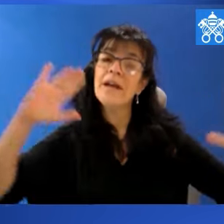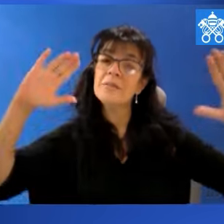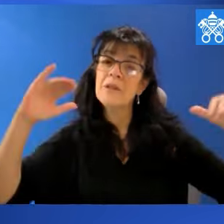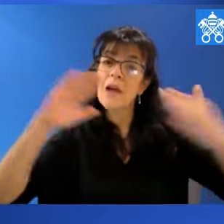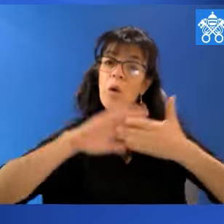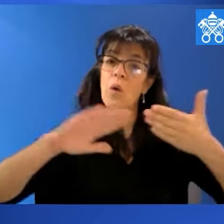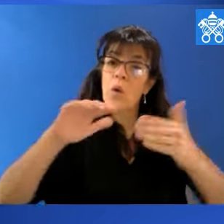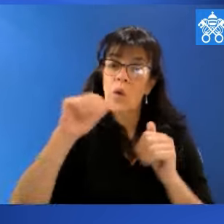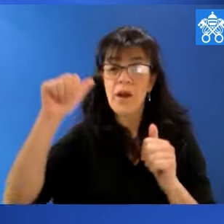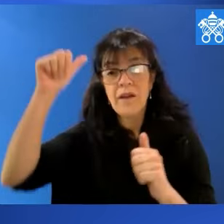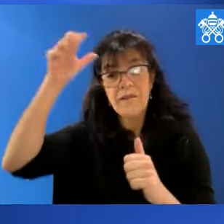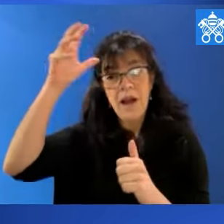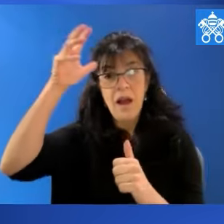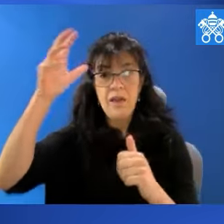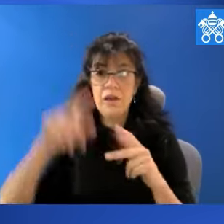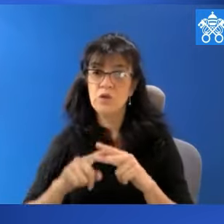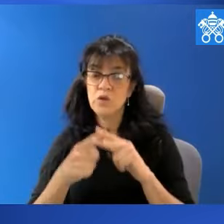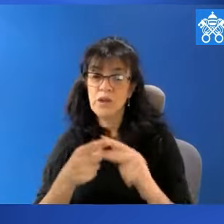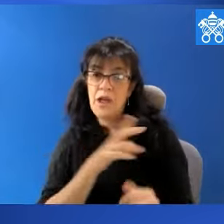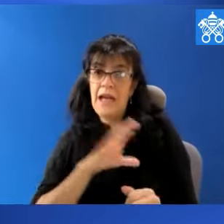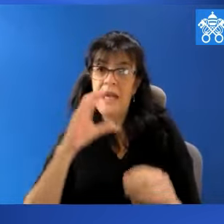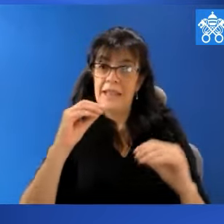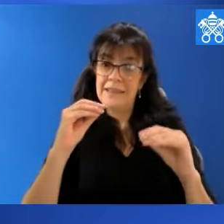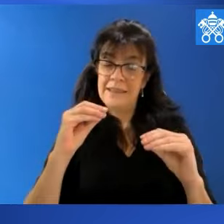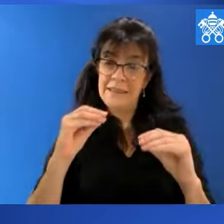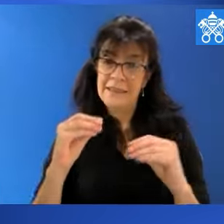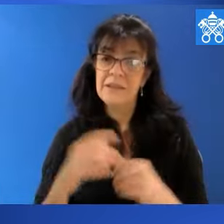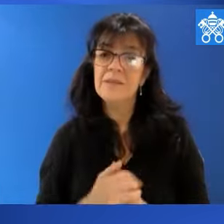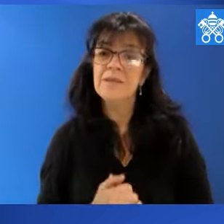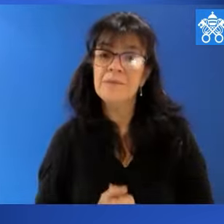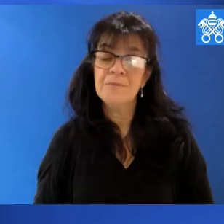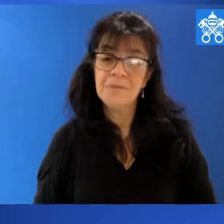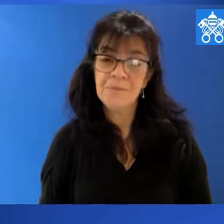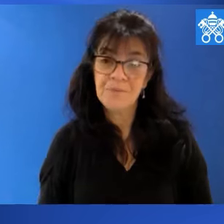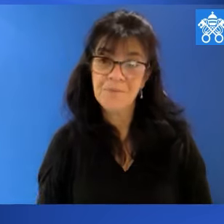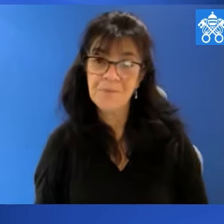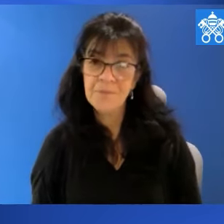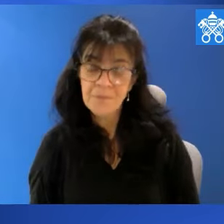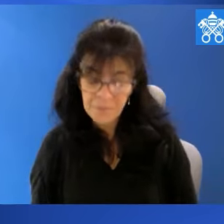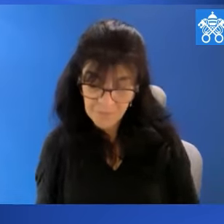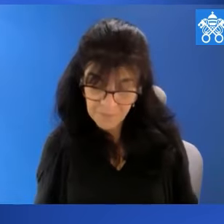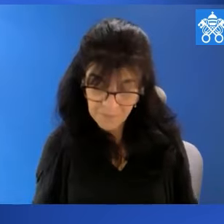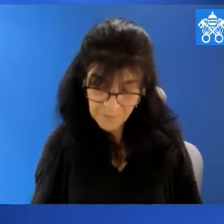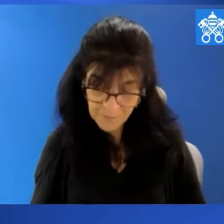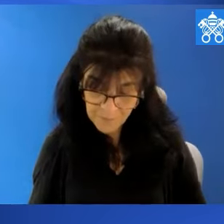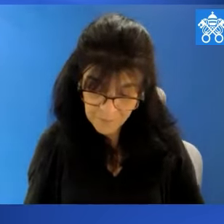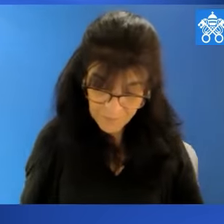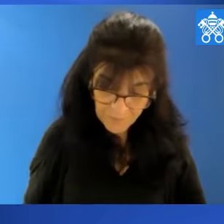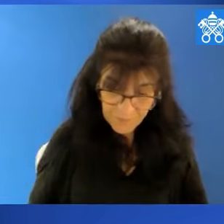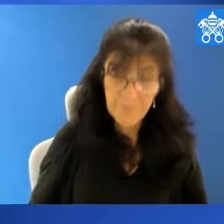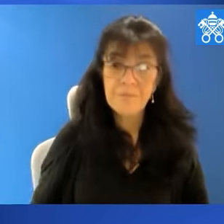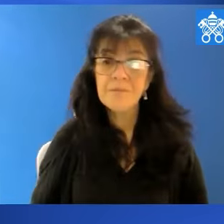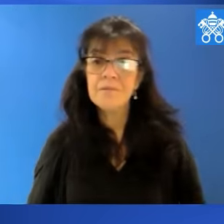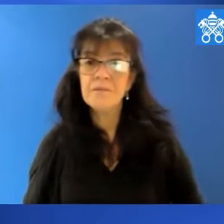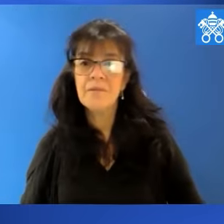Father to give the catechesis, the teaching of today's general audience. We now prepare